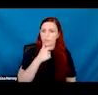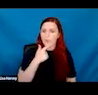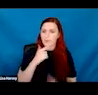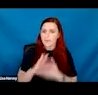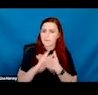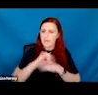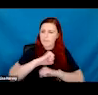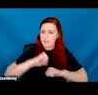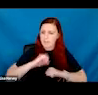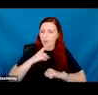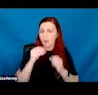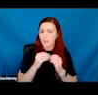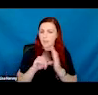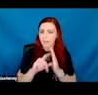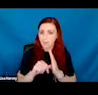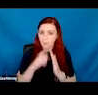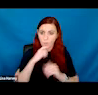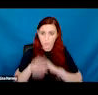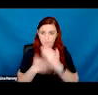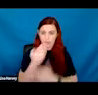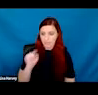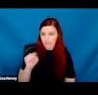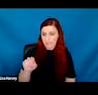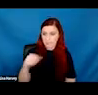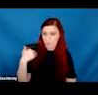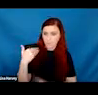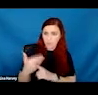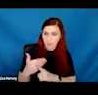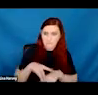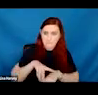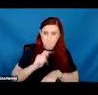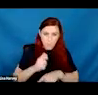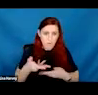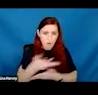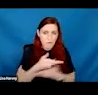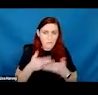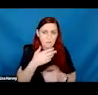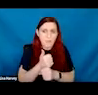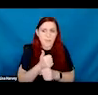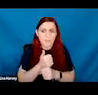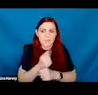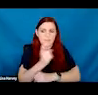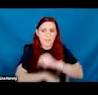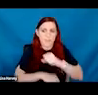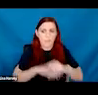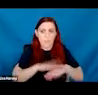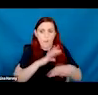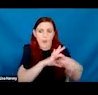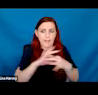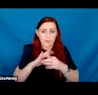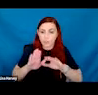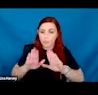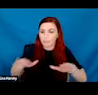a little bit later, by far our greatest number of conversations around disability or accessibility were actually in relation to children with